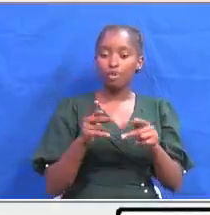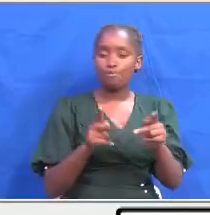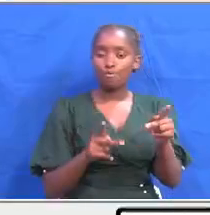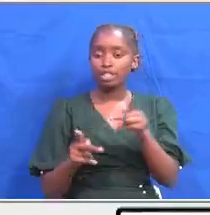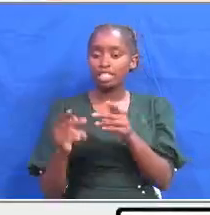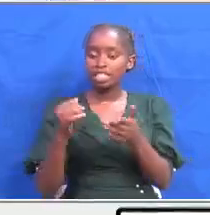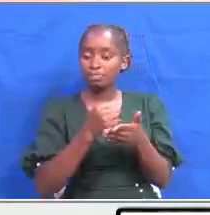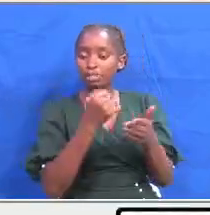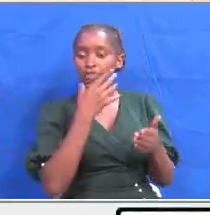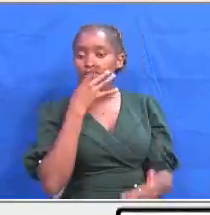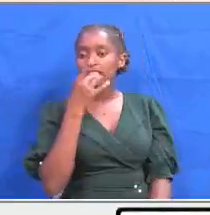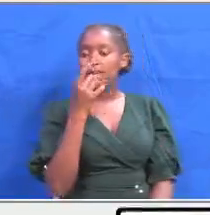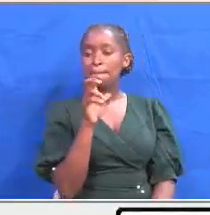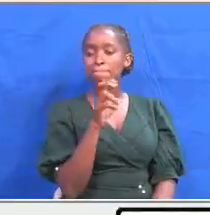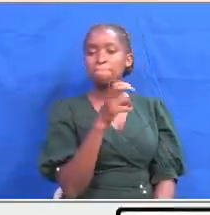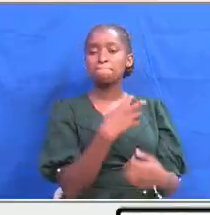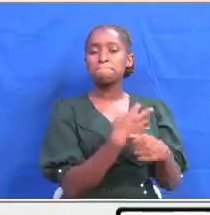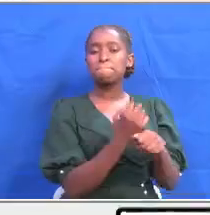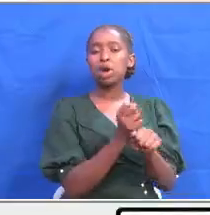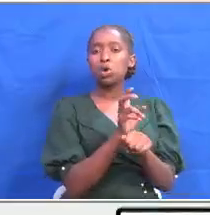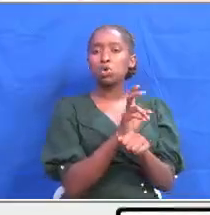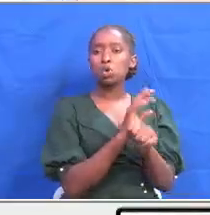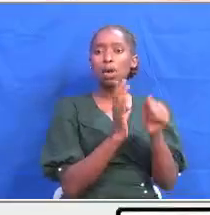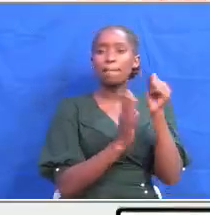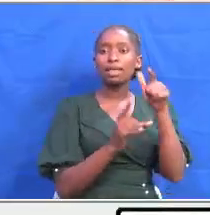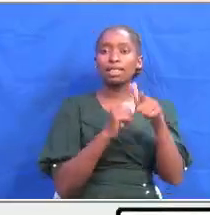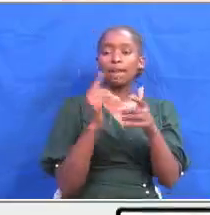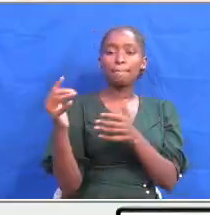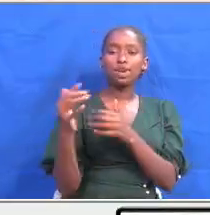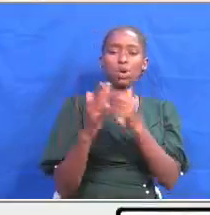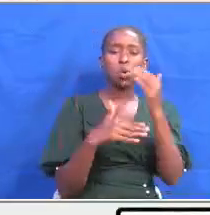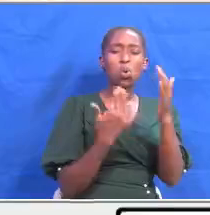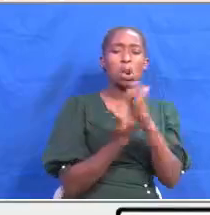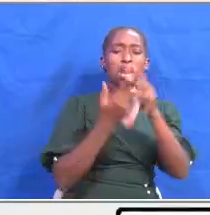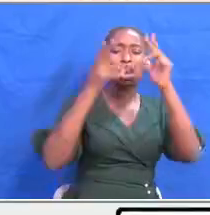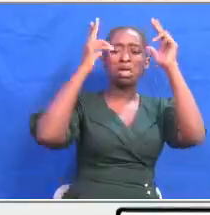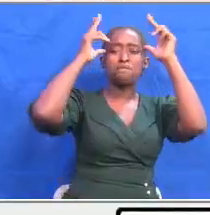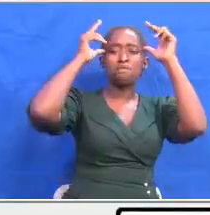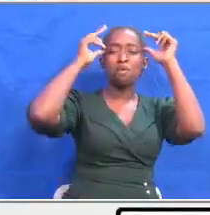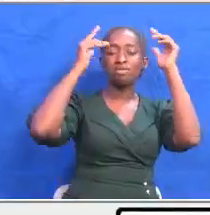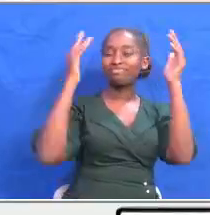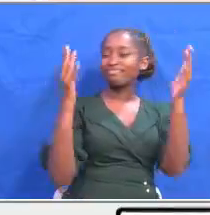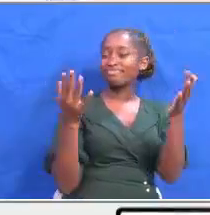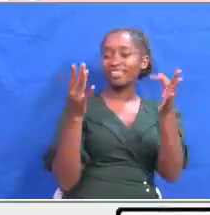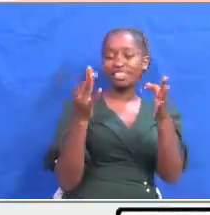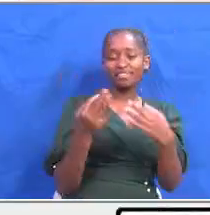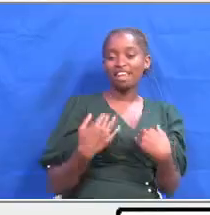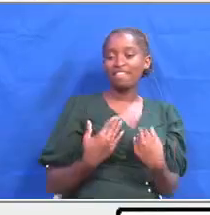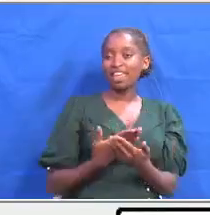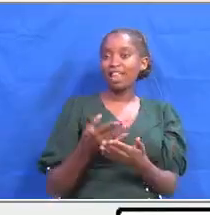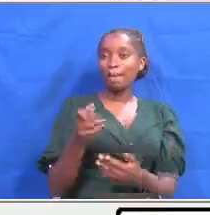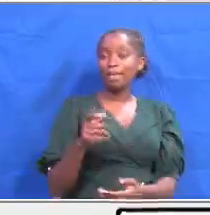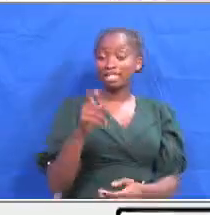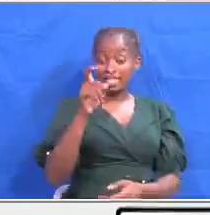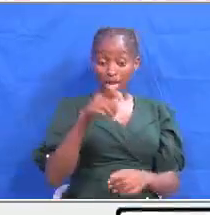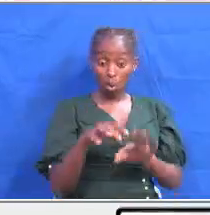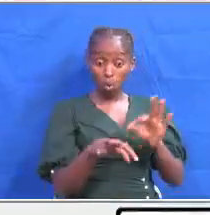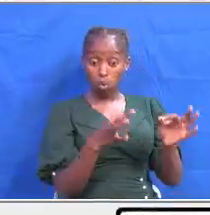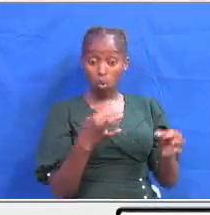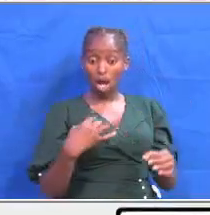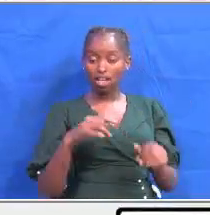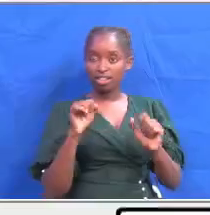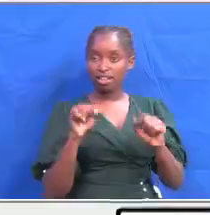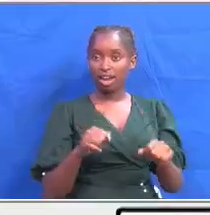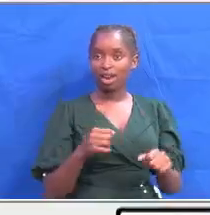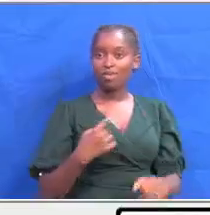him and then make him look all bad and bring out all manner of evil. Of course, if anyone had to uncover us, we are